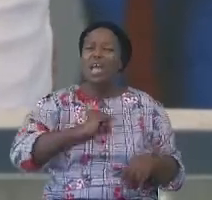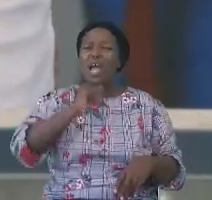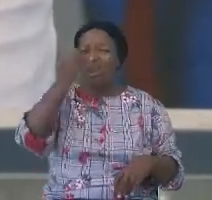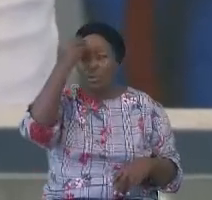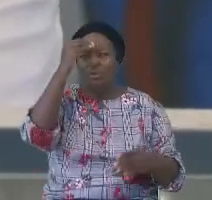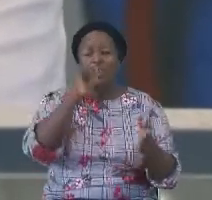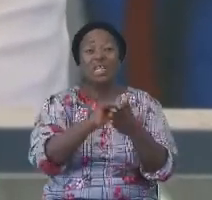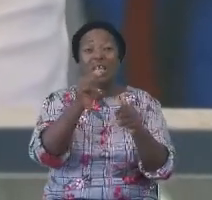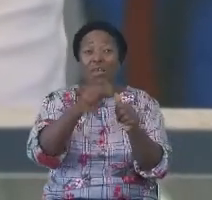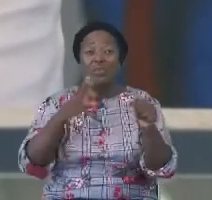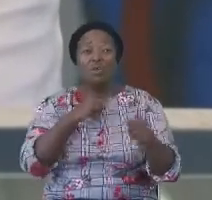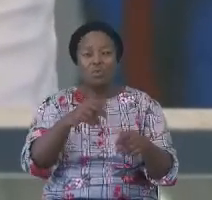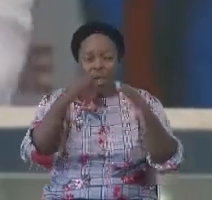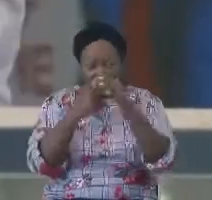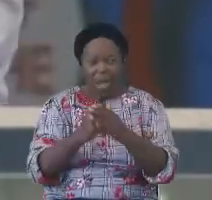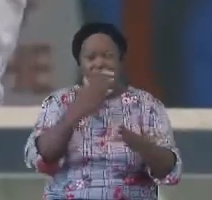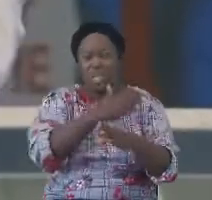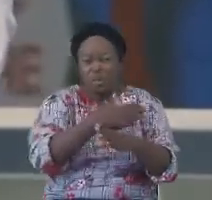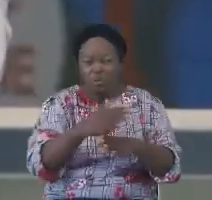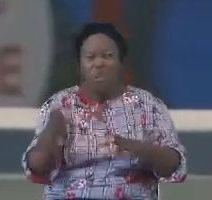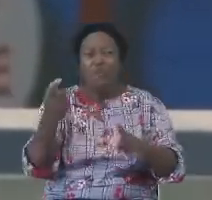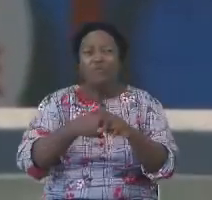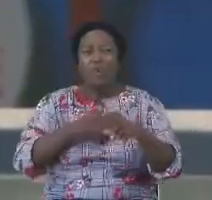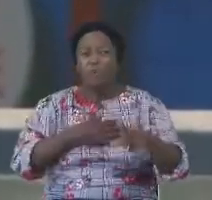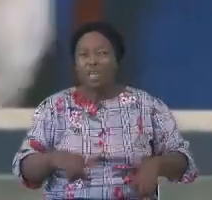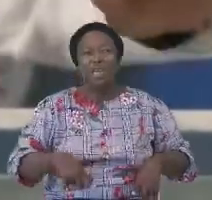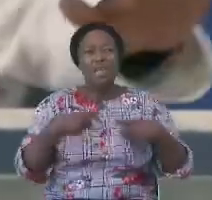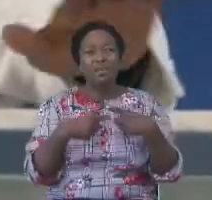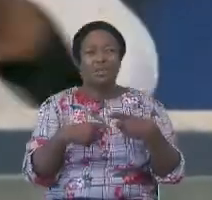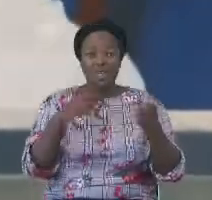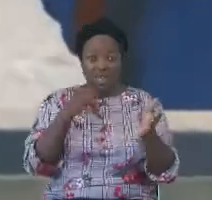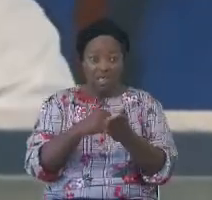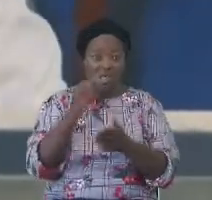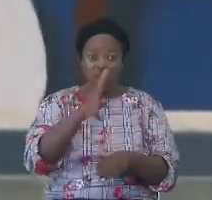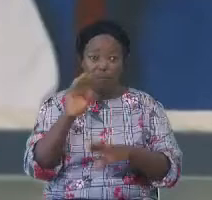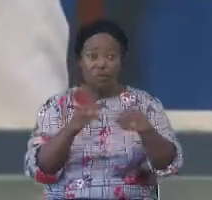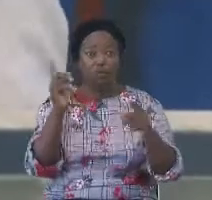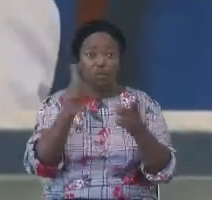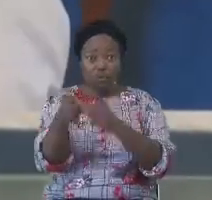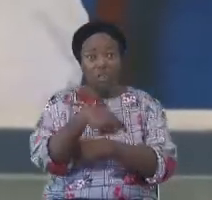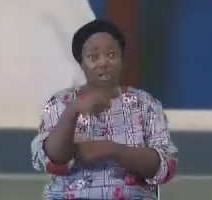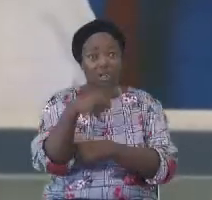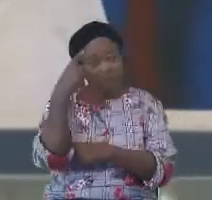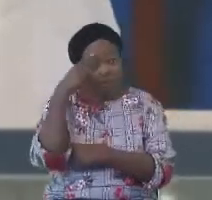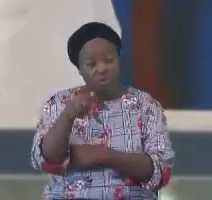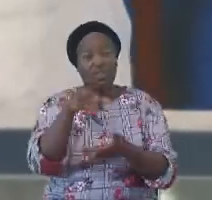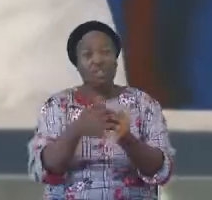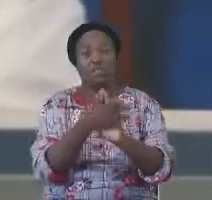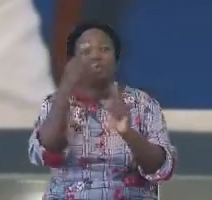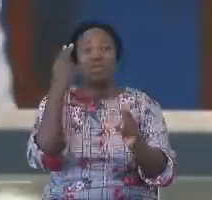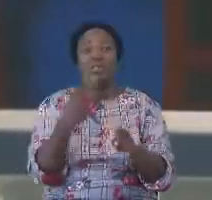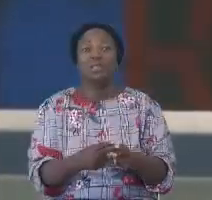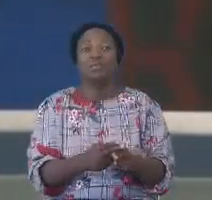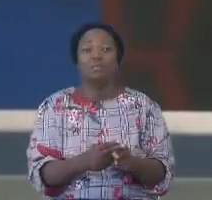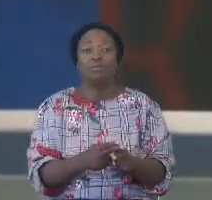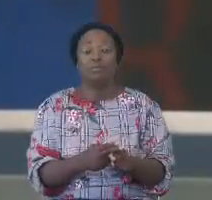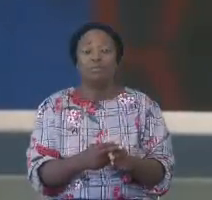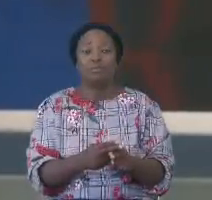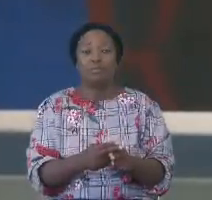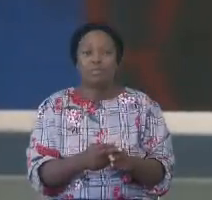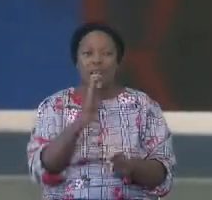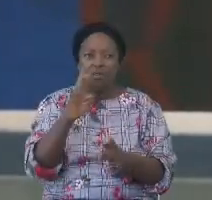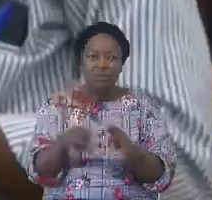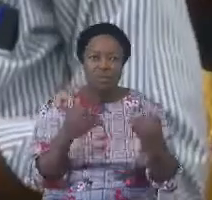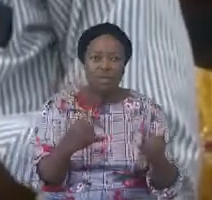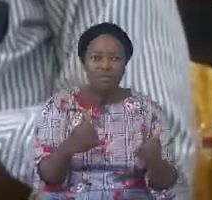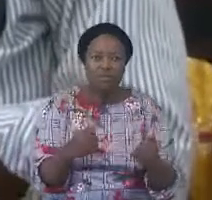confess you as the sovereign lord and i know everything will bow away from my life it will